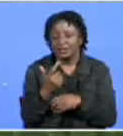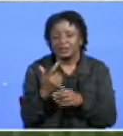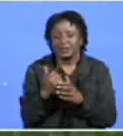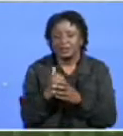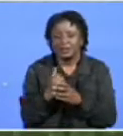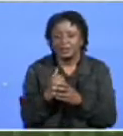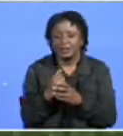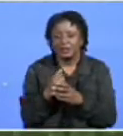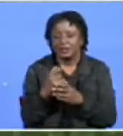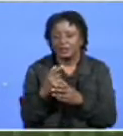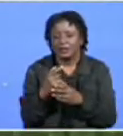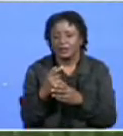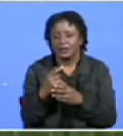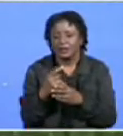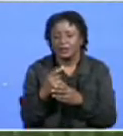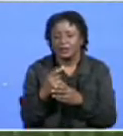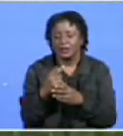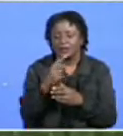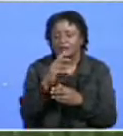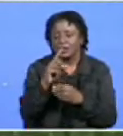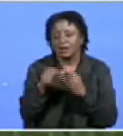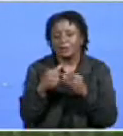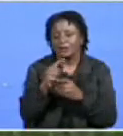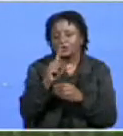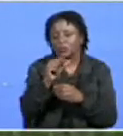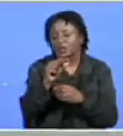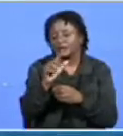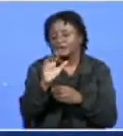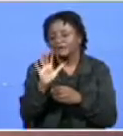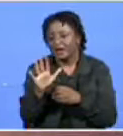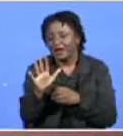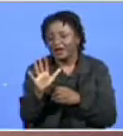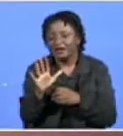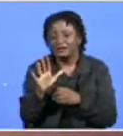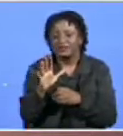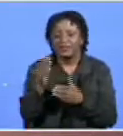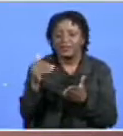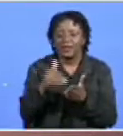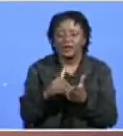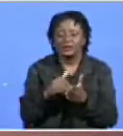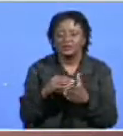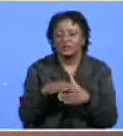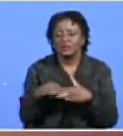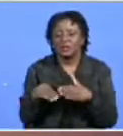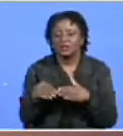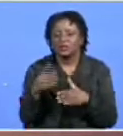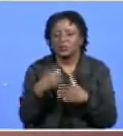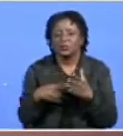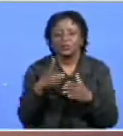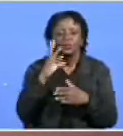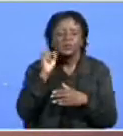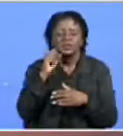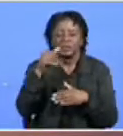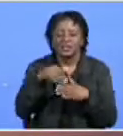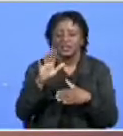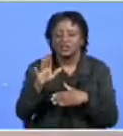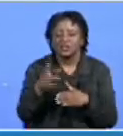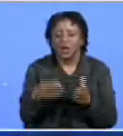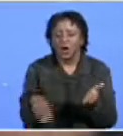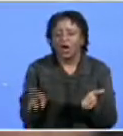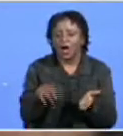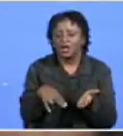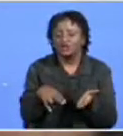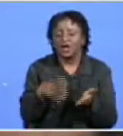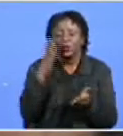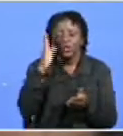be somewhere around what, 25K, somewhere around that. And what was actually in your contract? Are you guys going to be